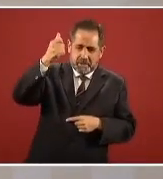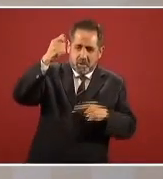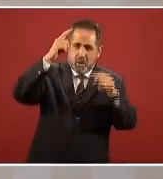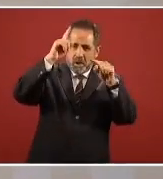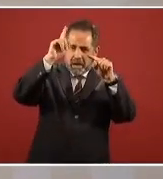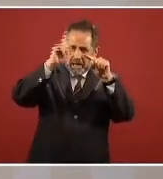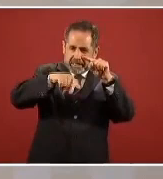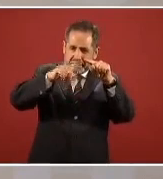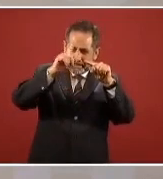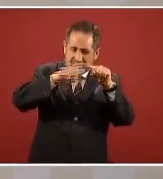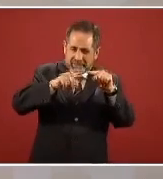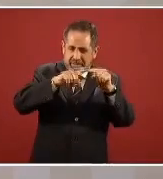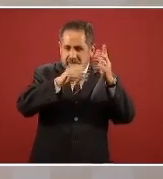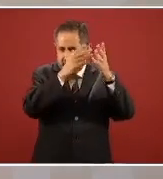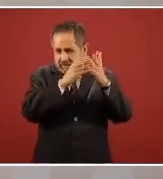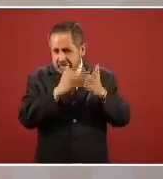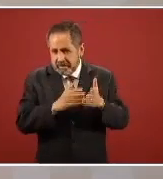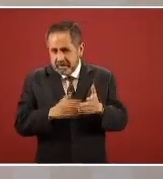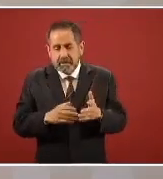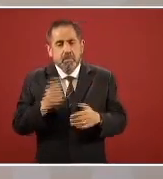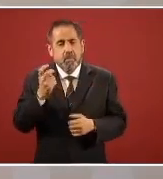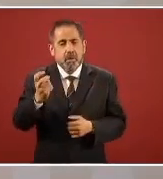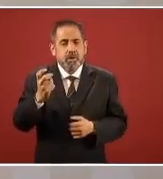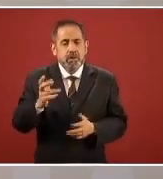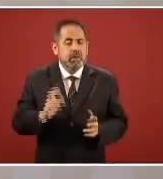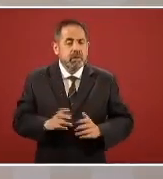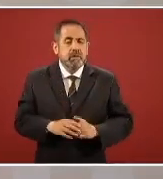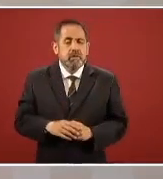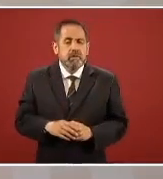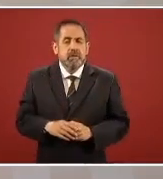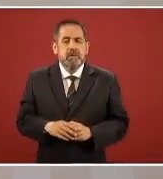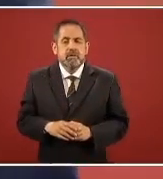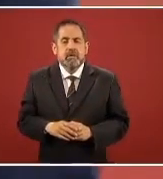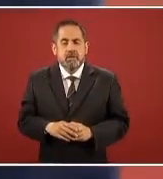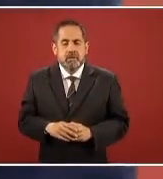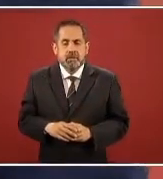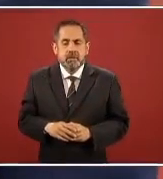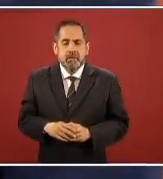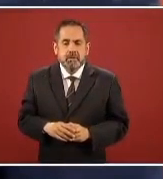First. Por eso es